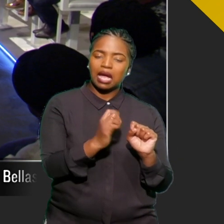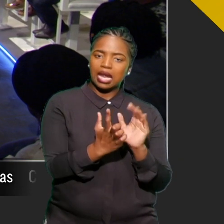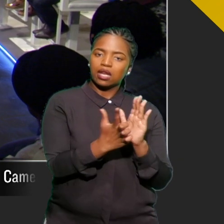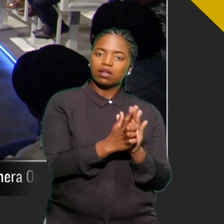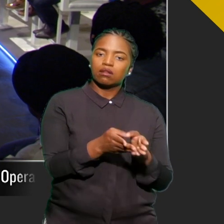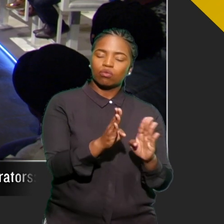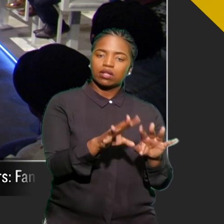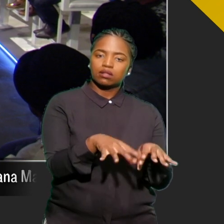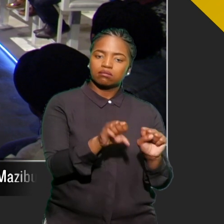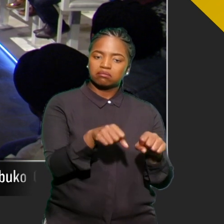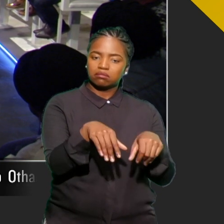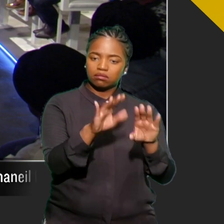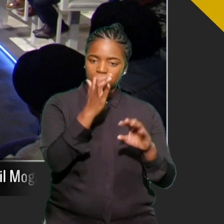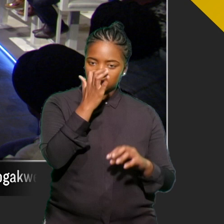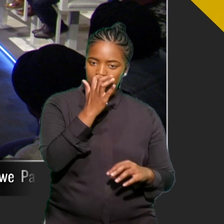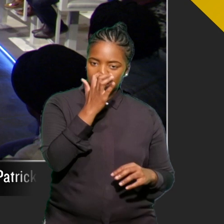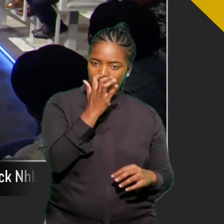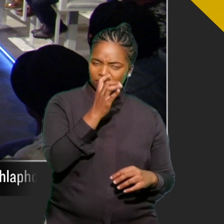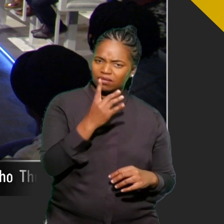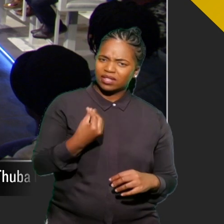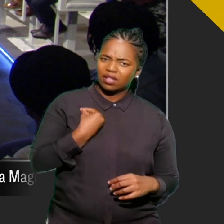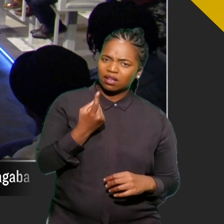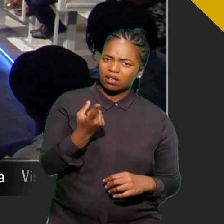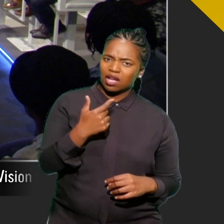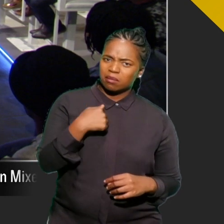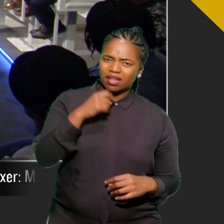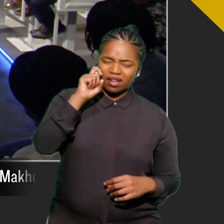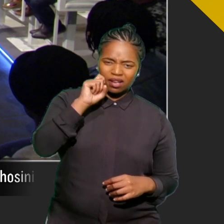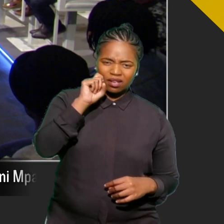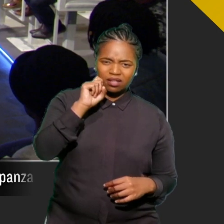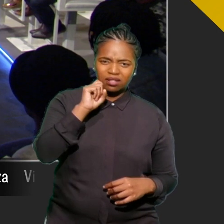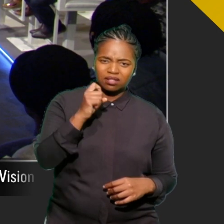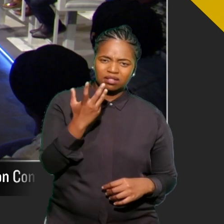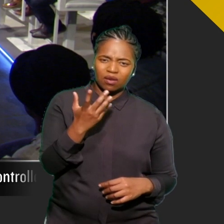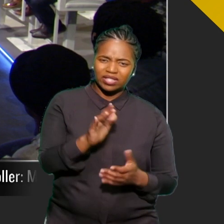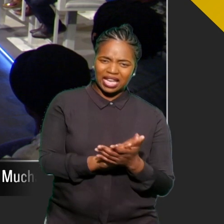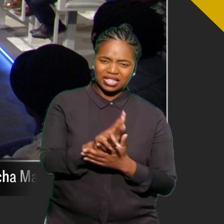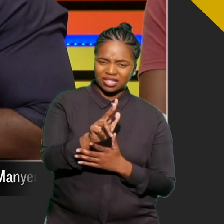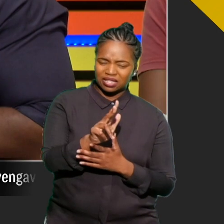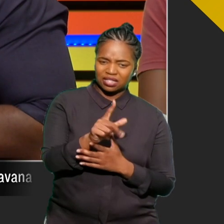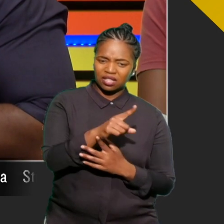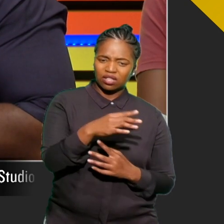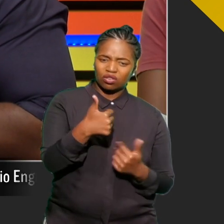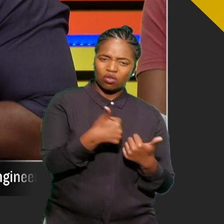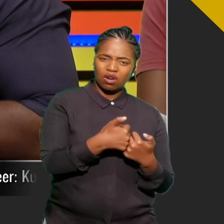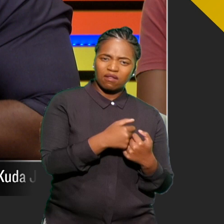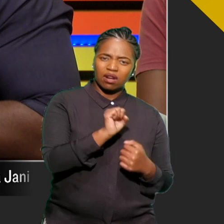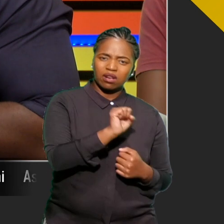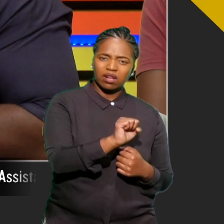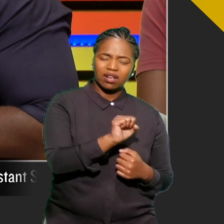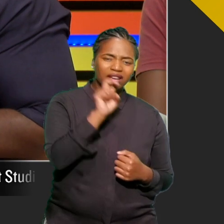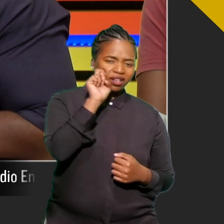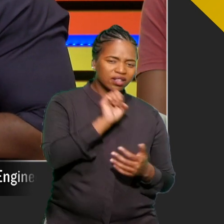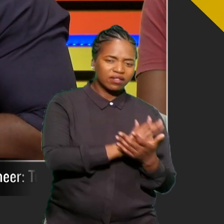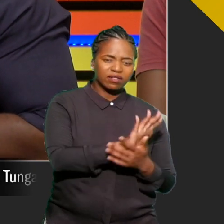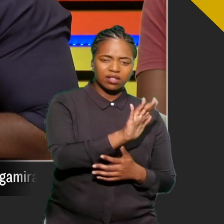Yeah, like, yeah. Yeah, well, as a what did too young, Papa? I was, for 2016, I was, what, 18, I think. And she was how old? And she was